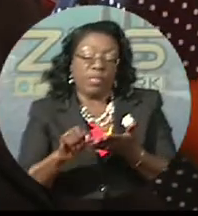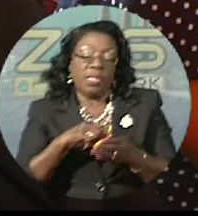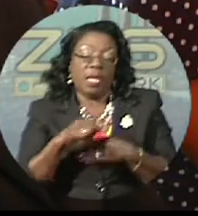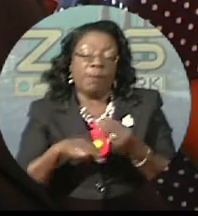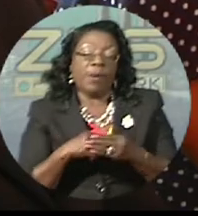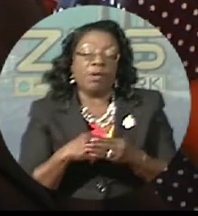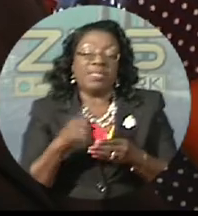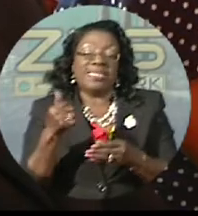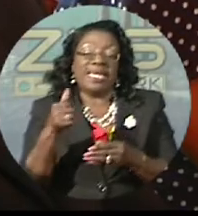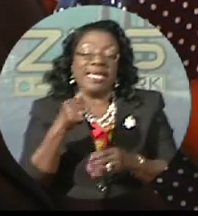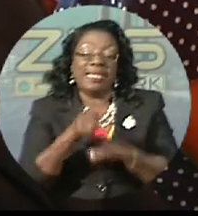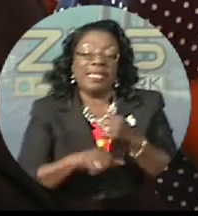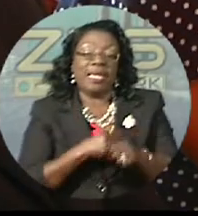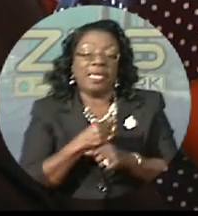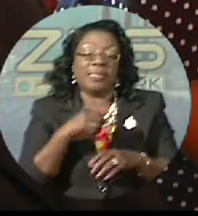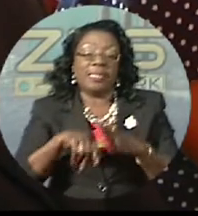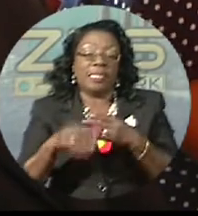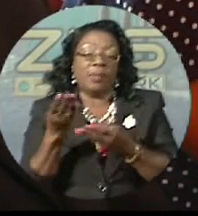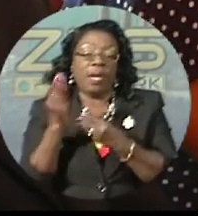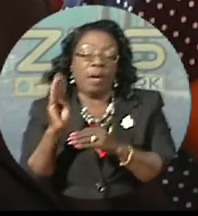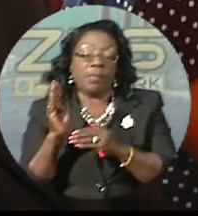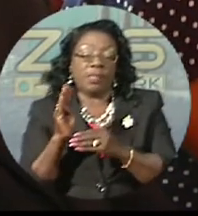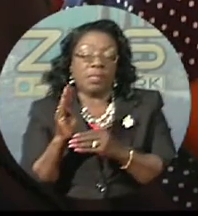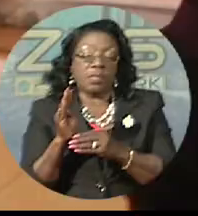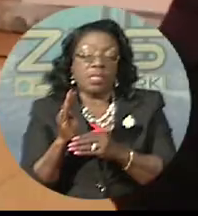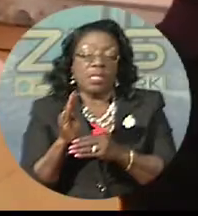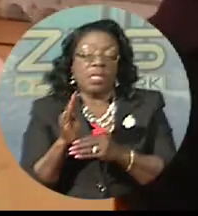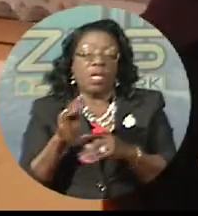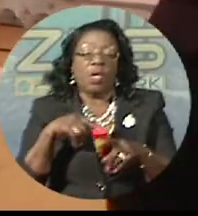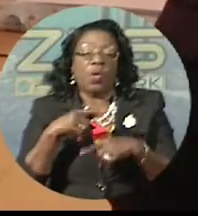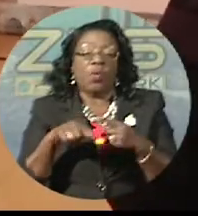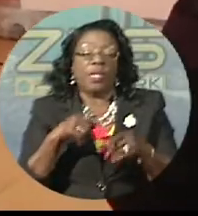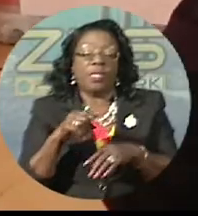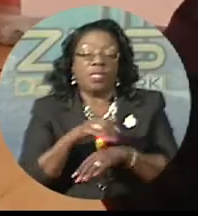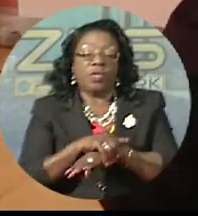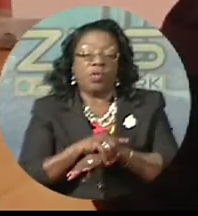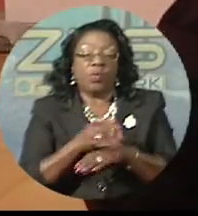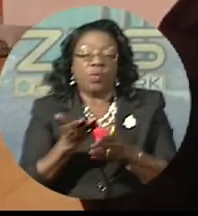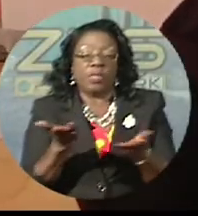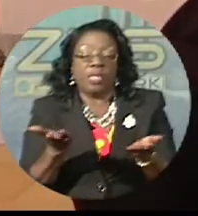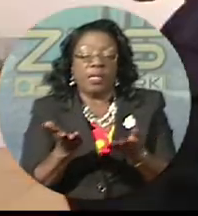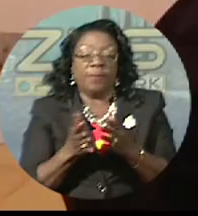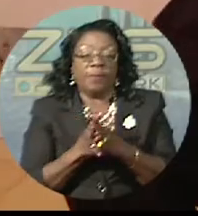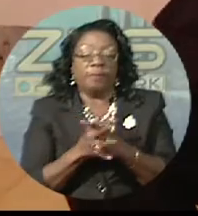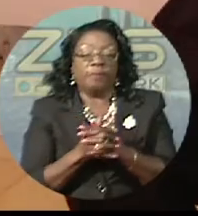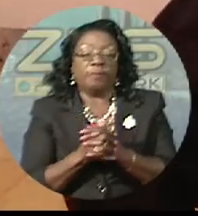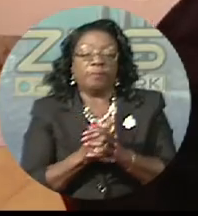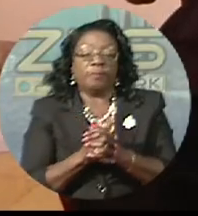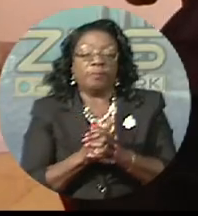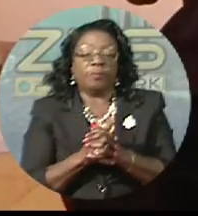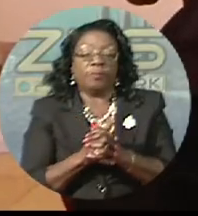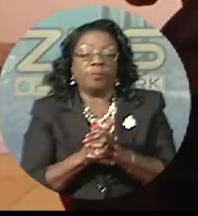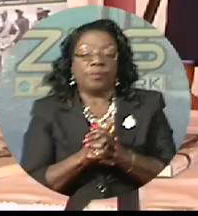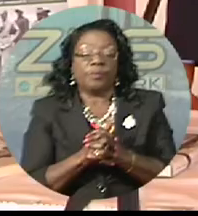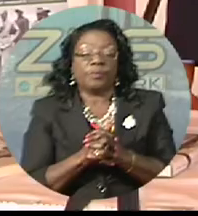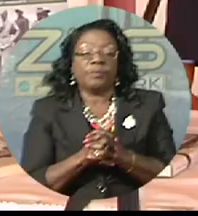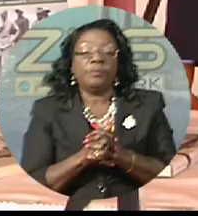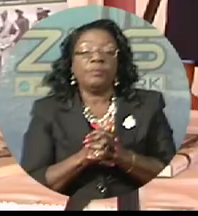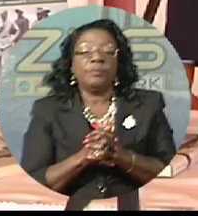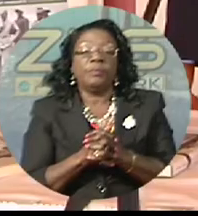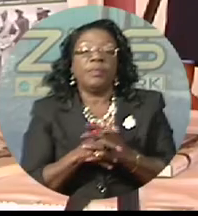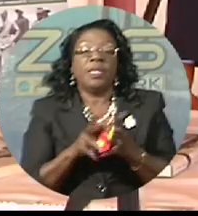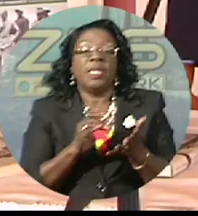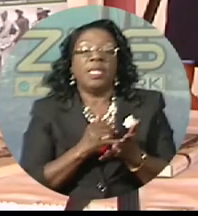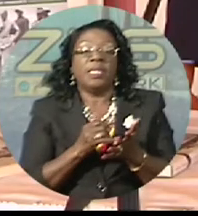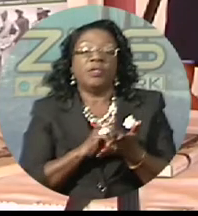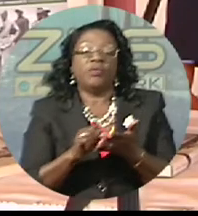and 1945. The former Governor General provides some details. It is a piece of